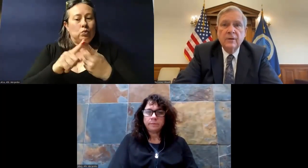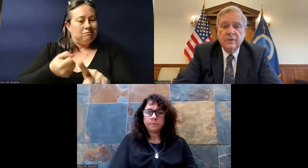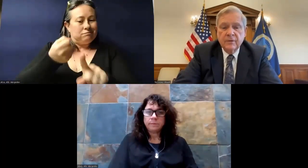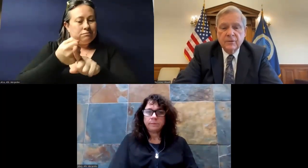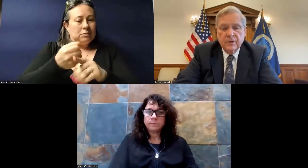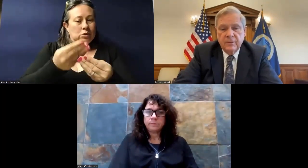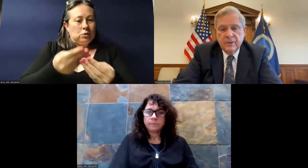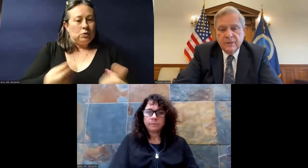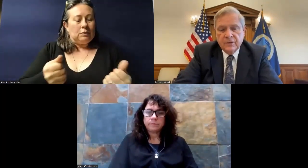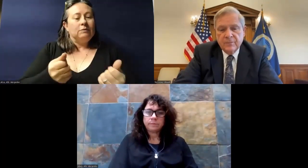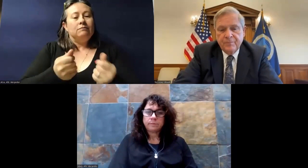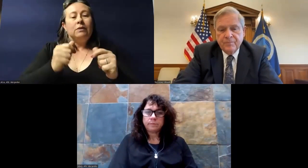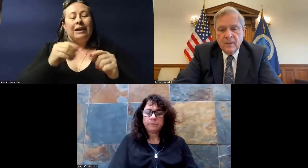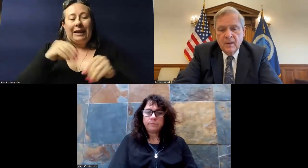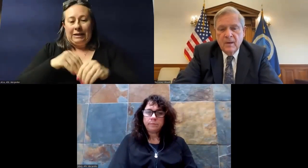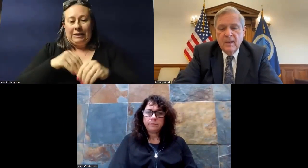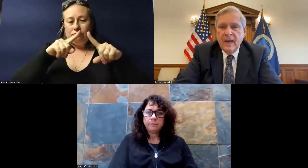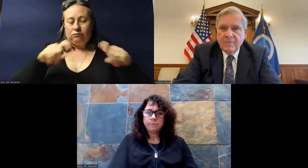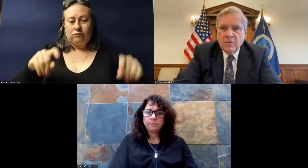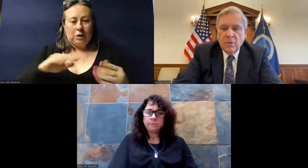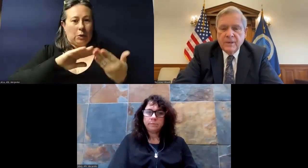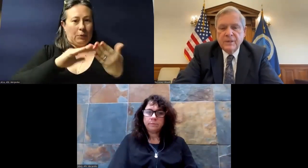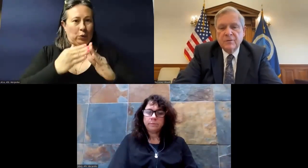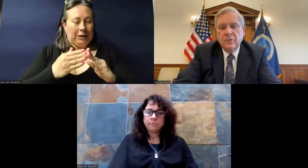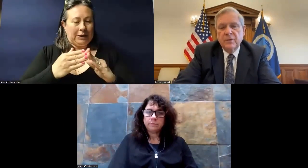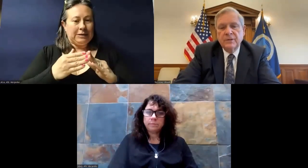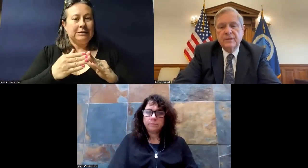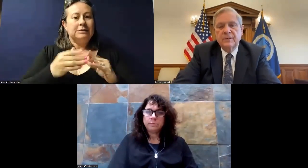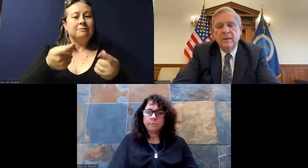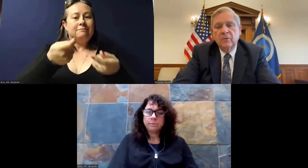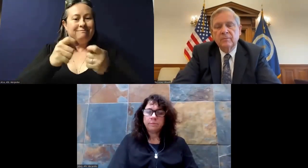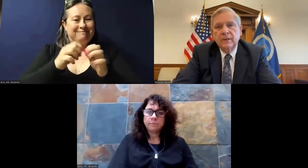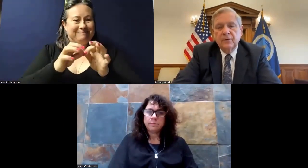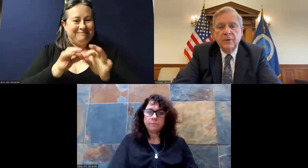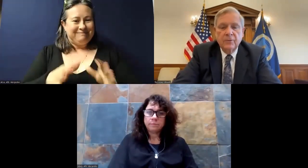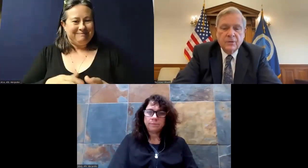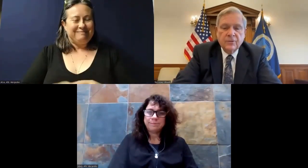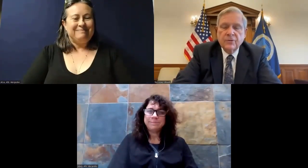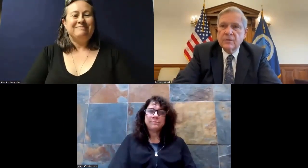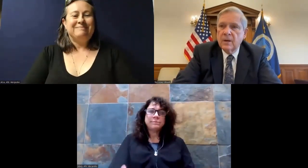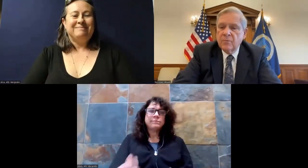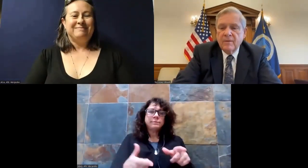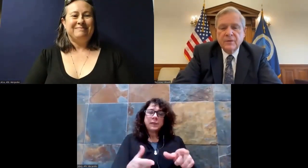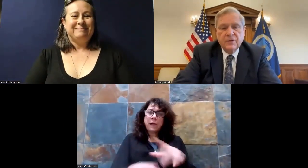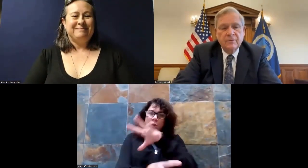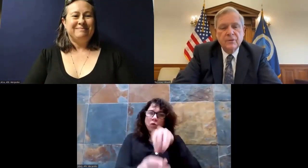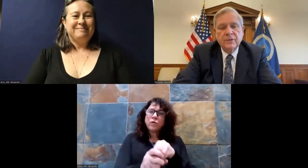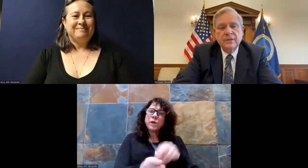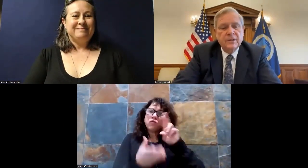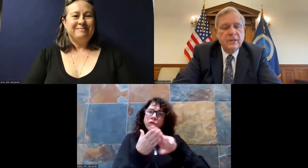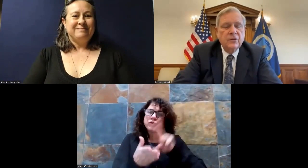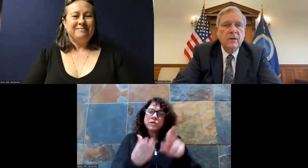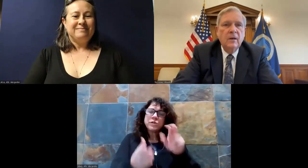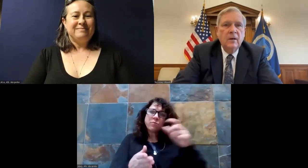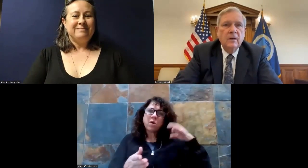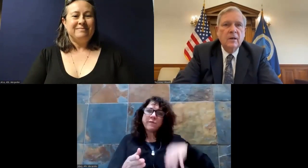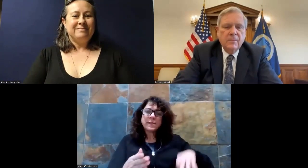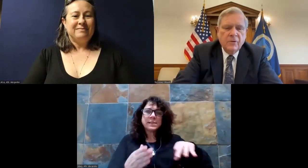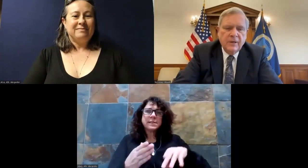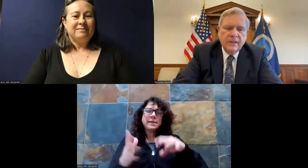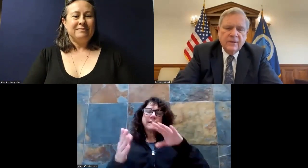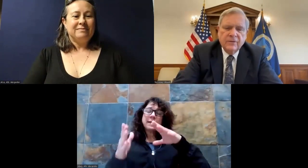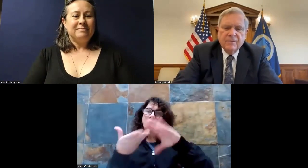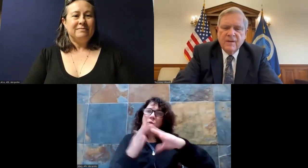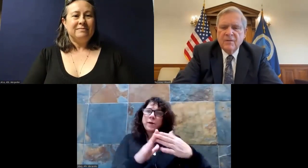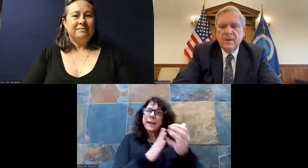across diverse communities. Everyone needs a voice at the table, including researchers, nonprofits, universities, extension,